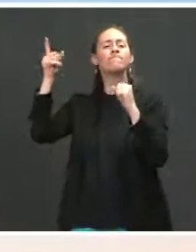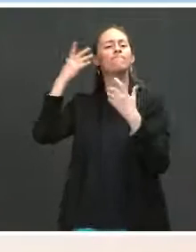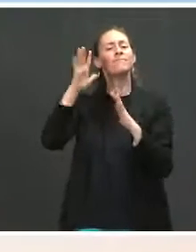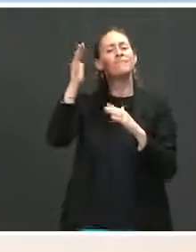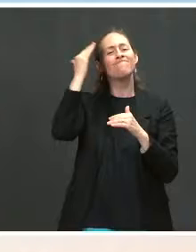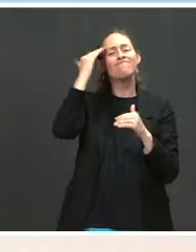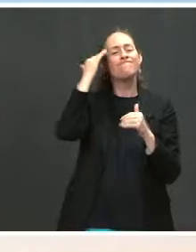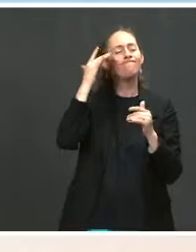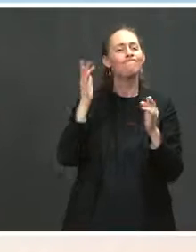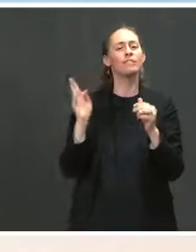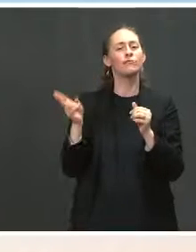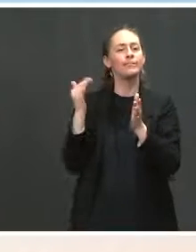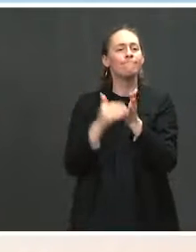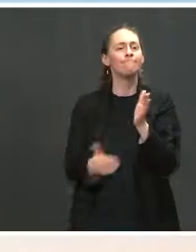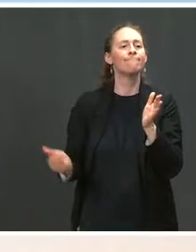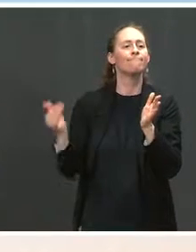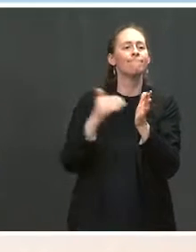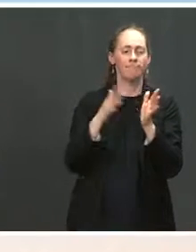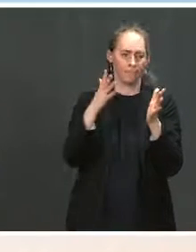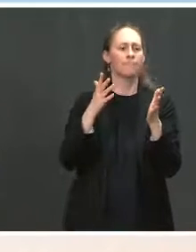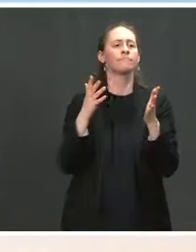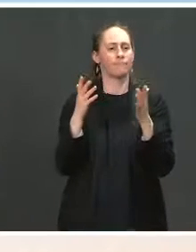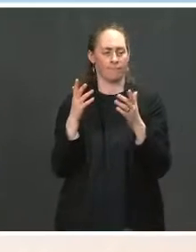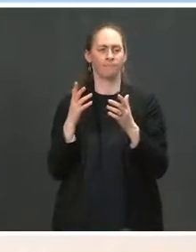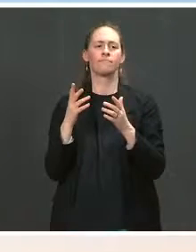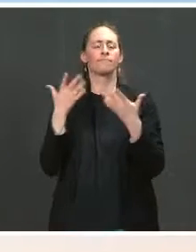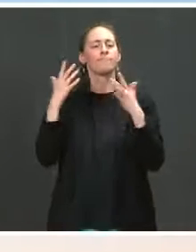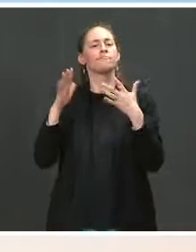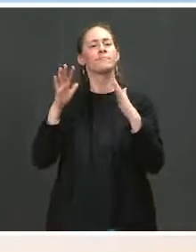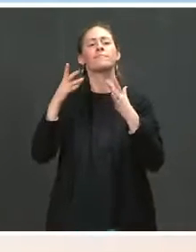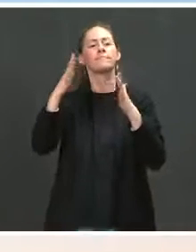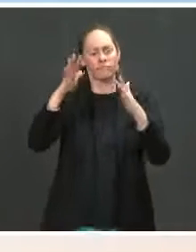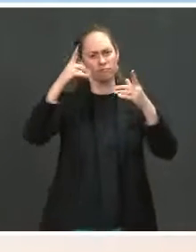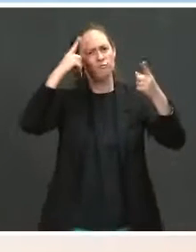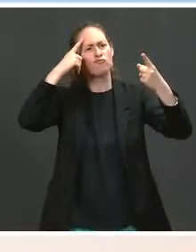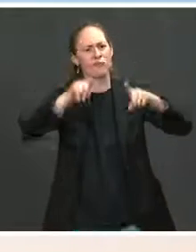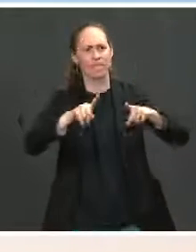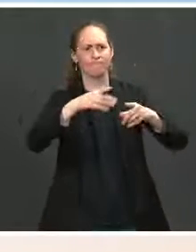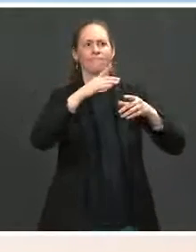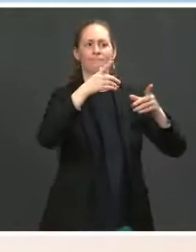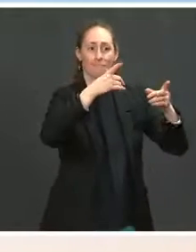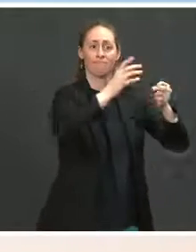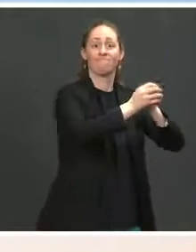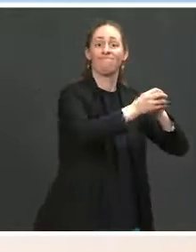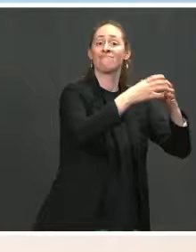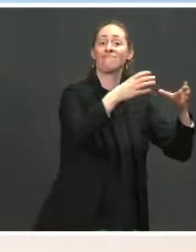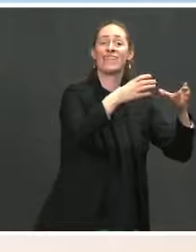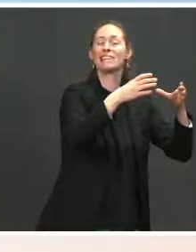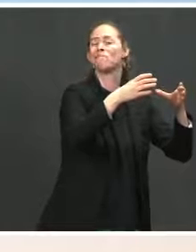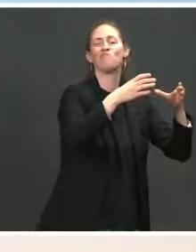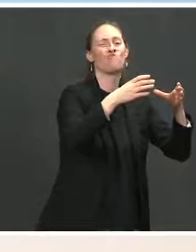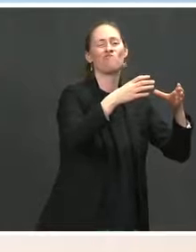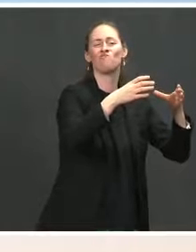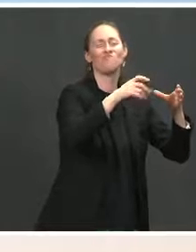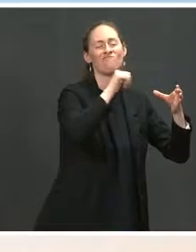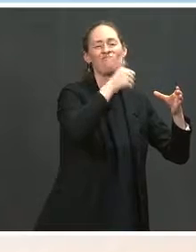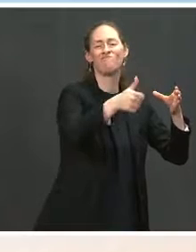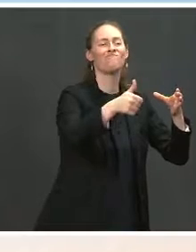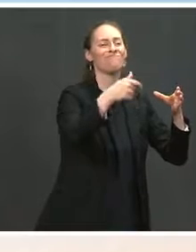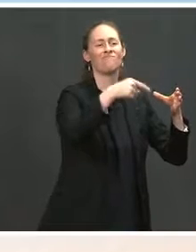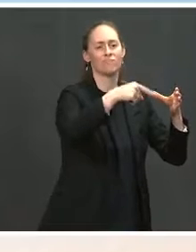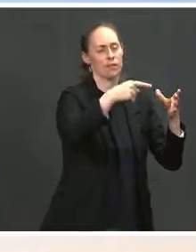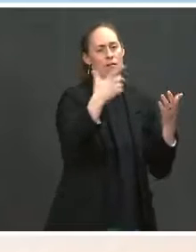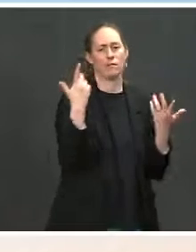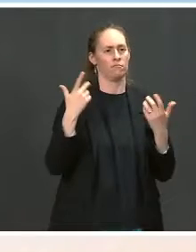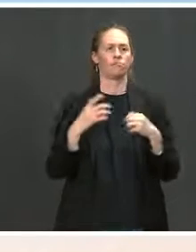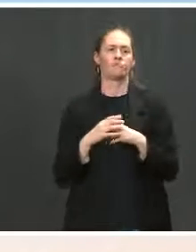publicized and published that he opposed the surge back 10 years ago. And he was vocal about that in the appropriate manner at that